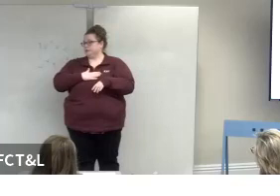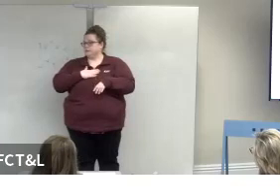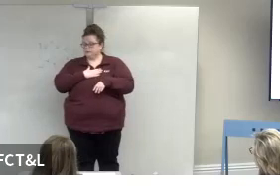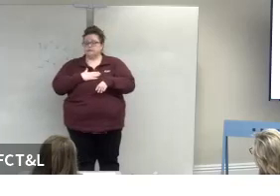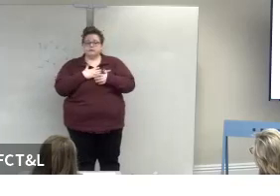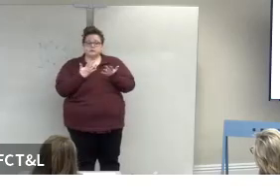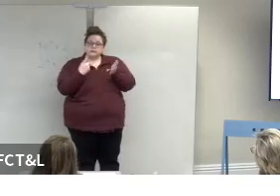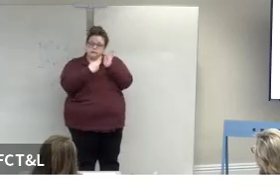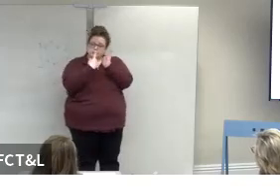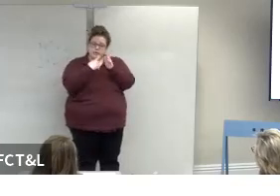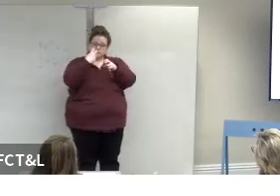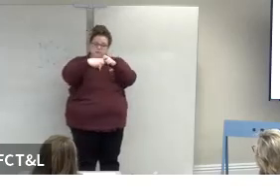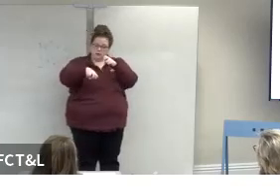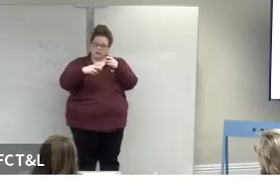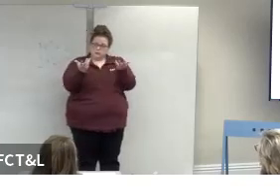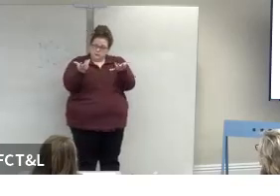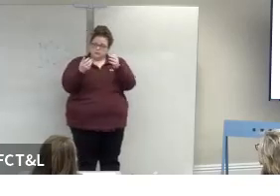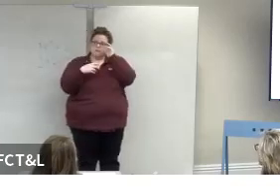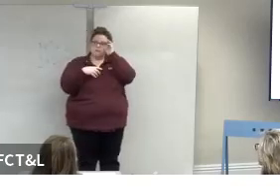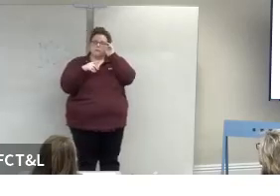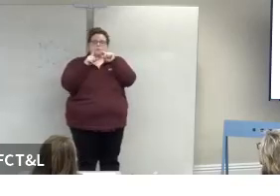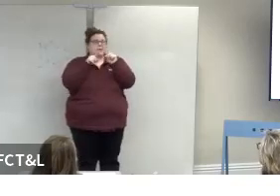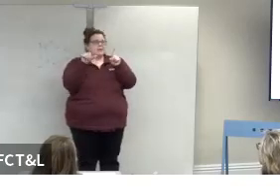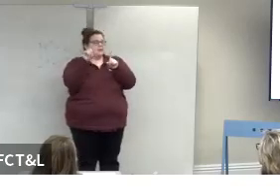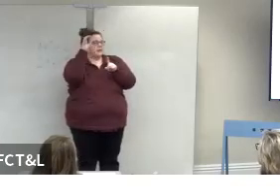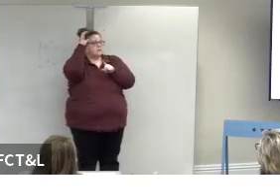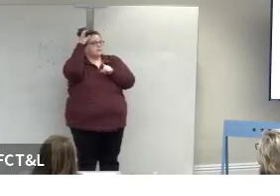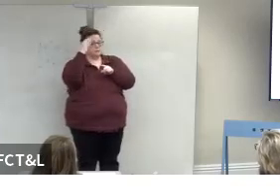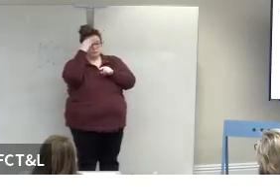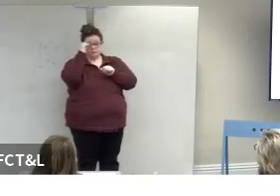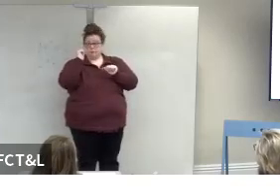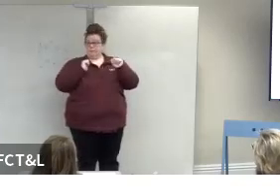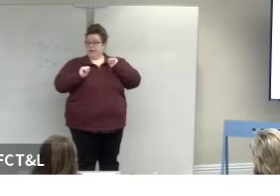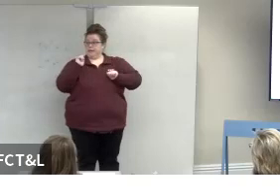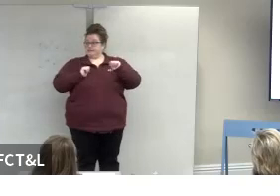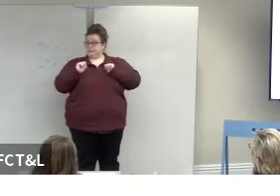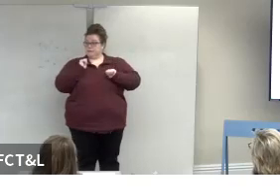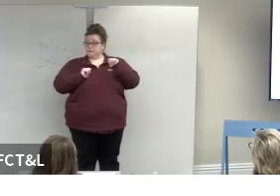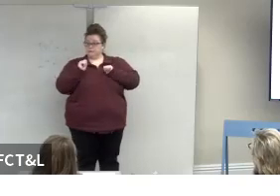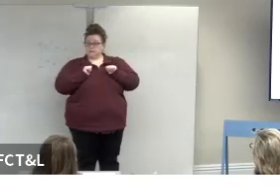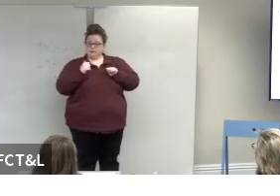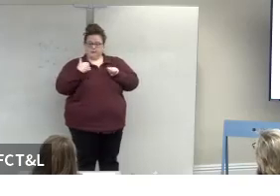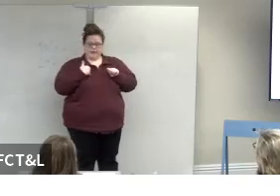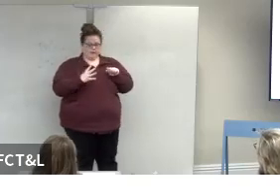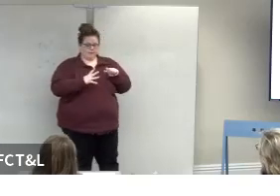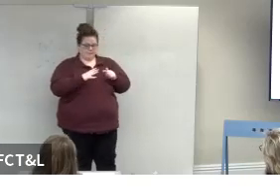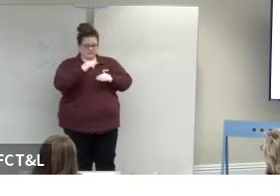the interpreter. So sometimes it can be a challenge depending how it's set up. For example, if you go to the